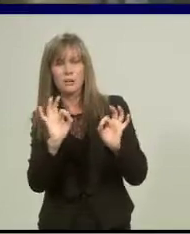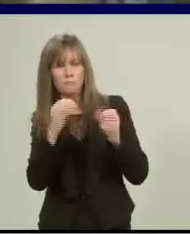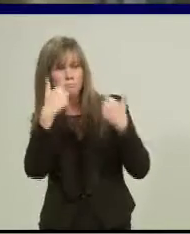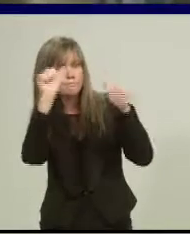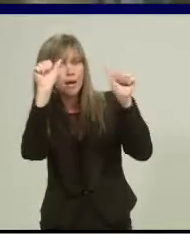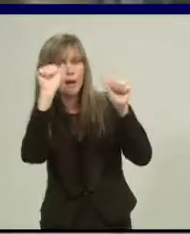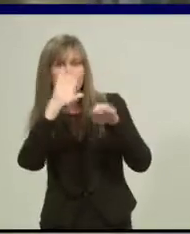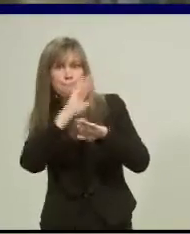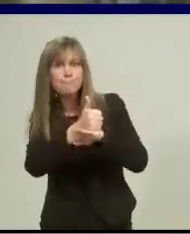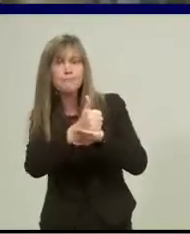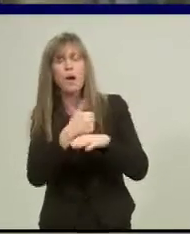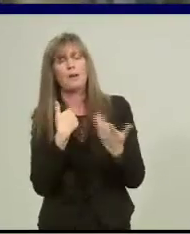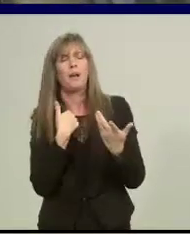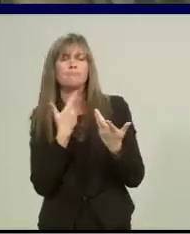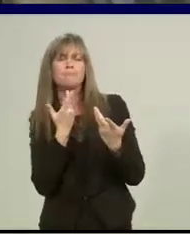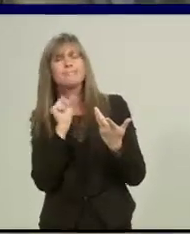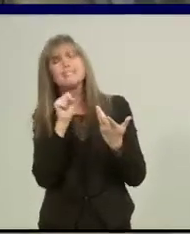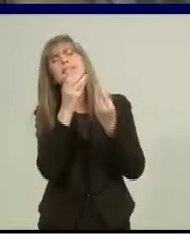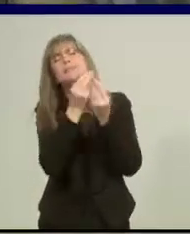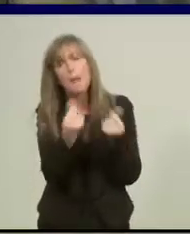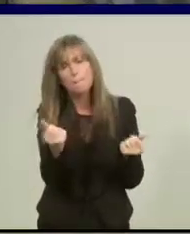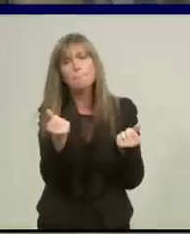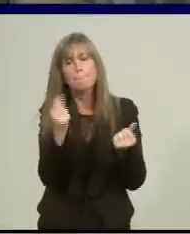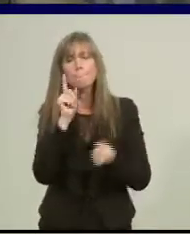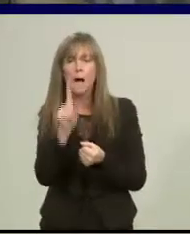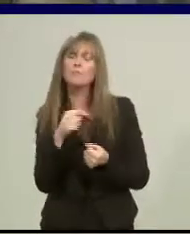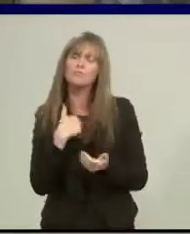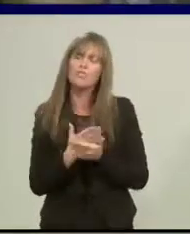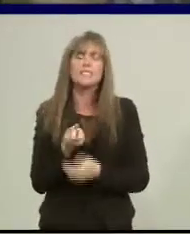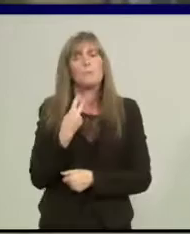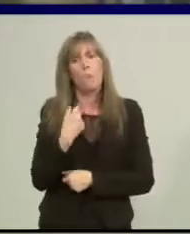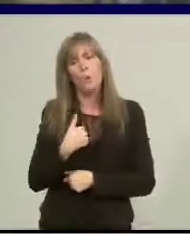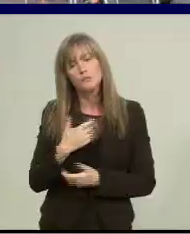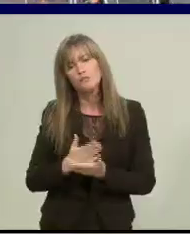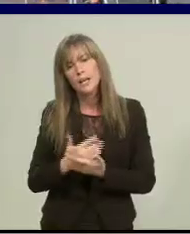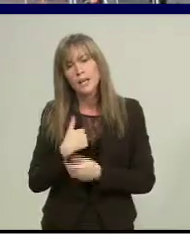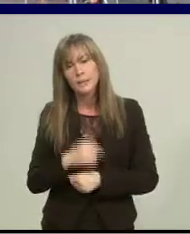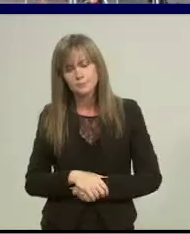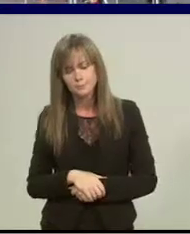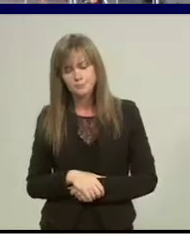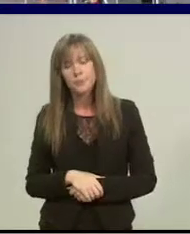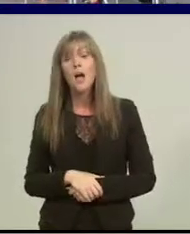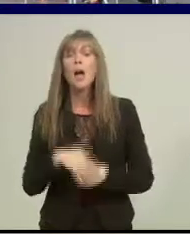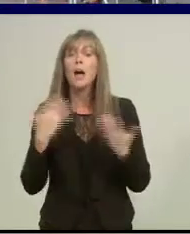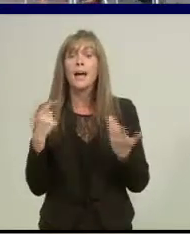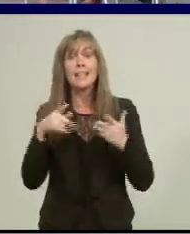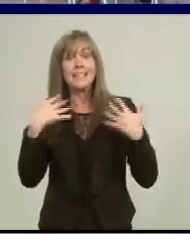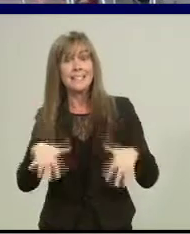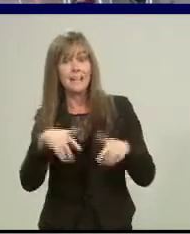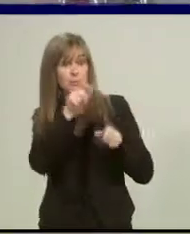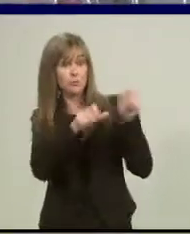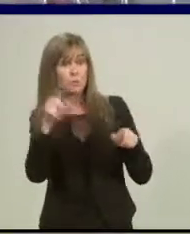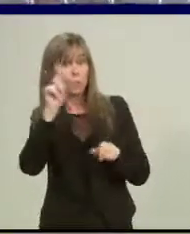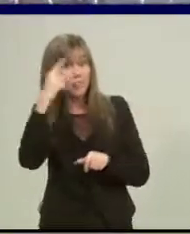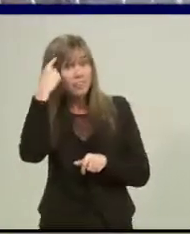eventuated. I say nothing, some has, but it's, I'm pretty disappointed with it, really, yes. And what Cantabrians think could be